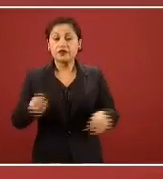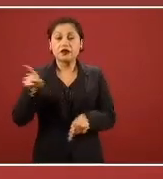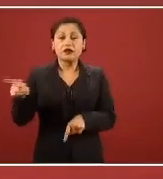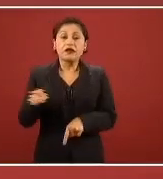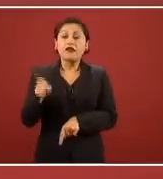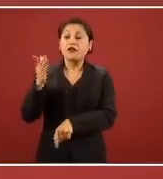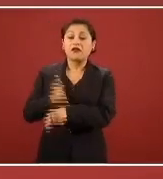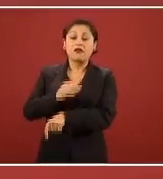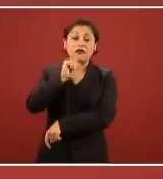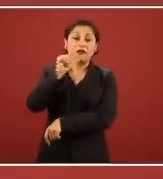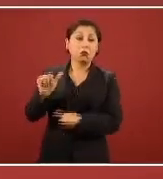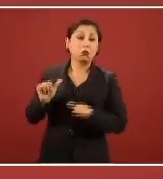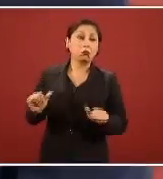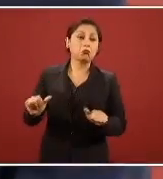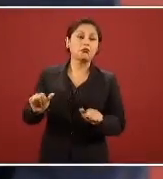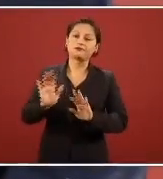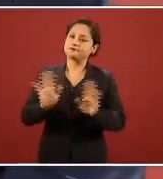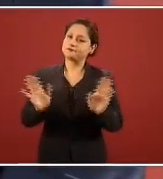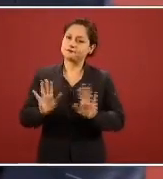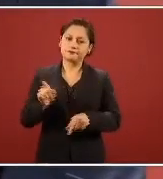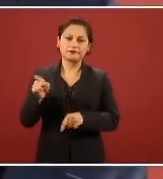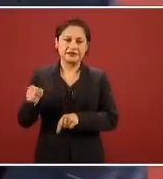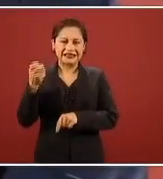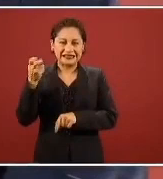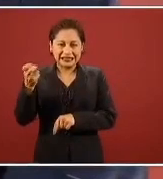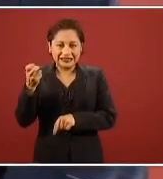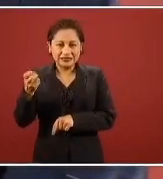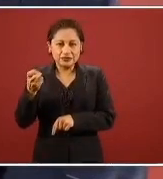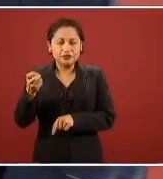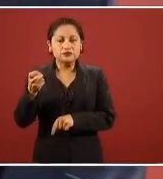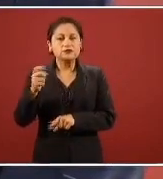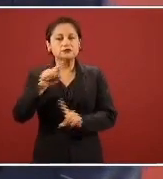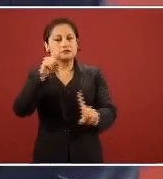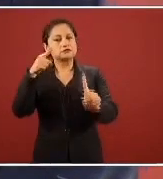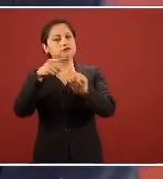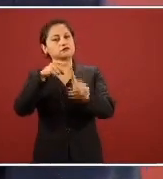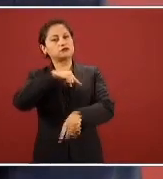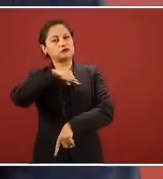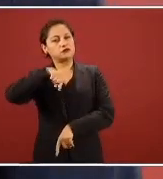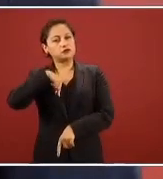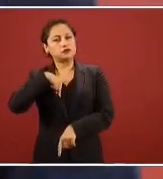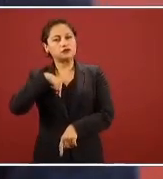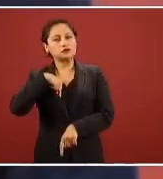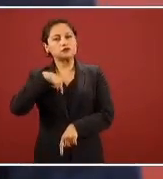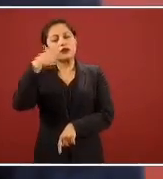Que podamos that we should be able purificar to la vida